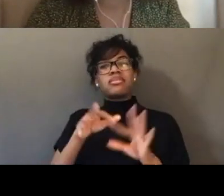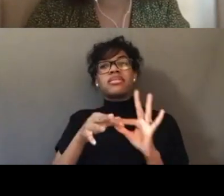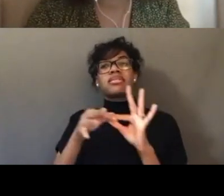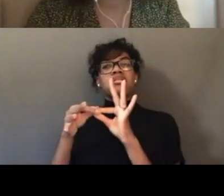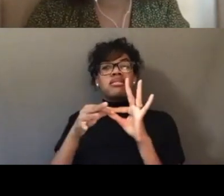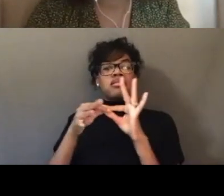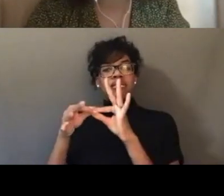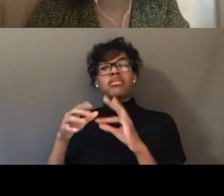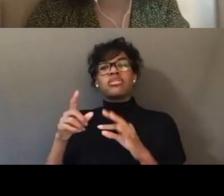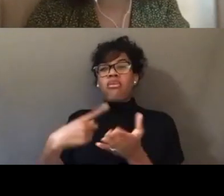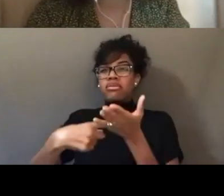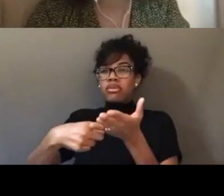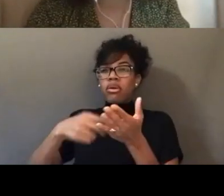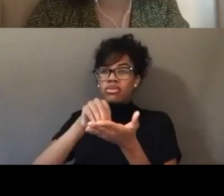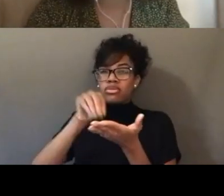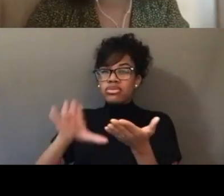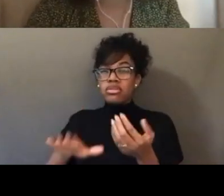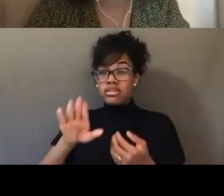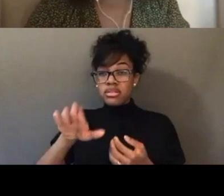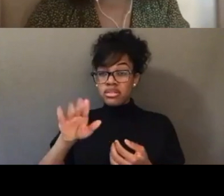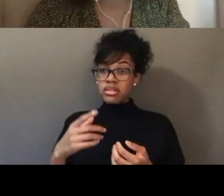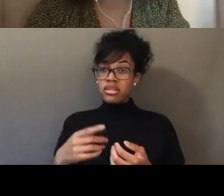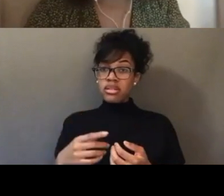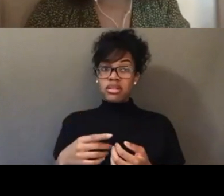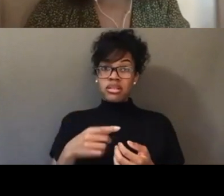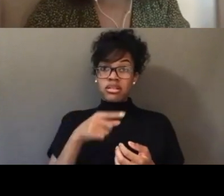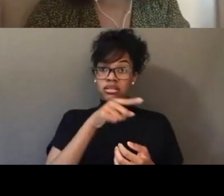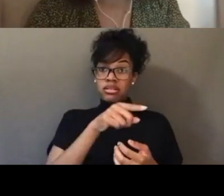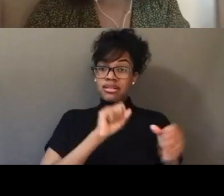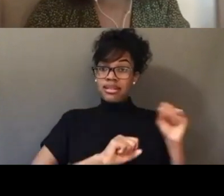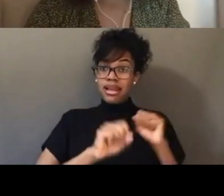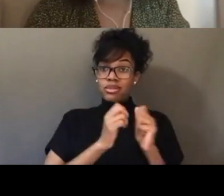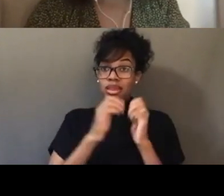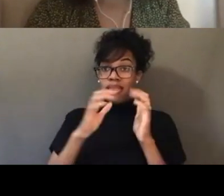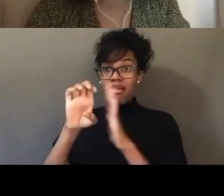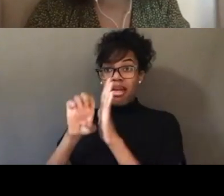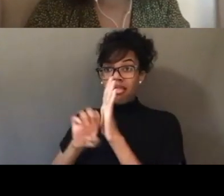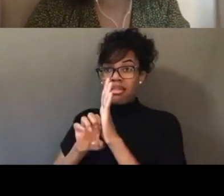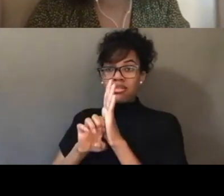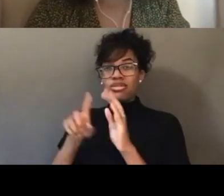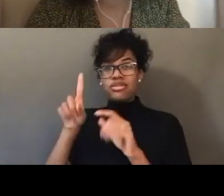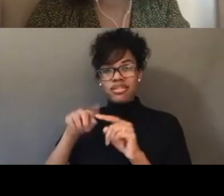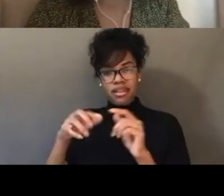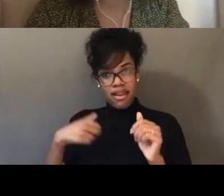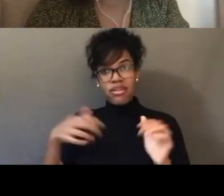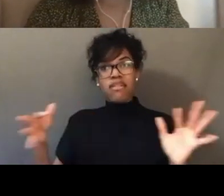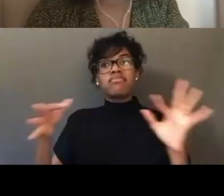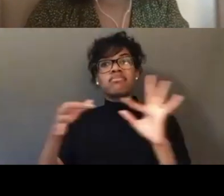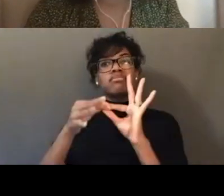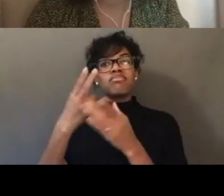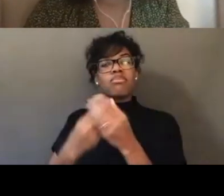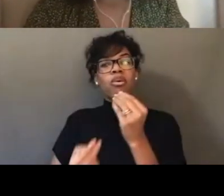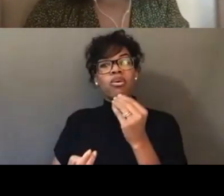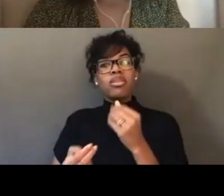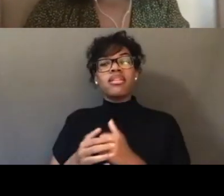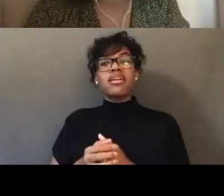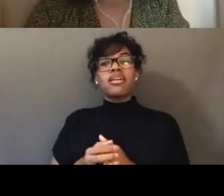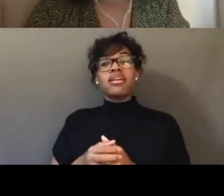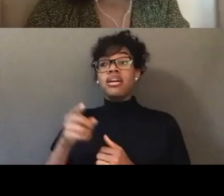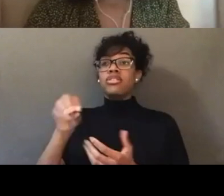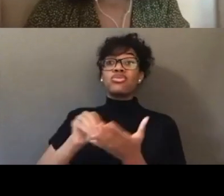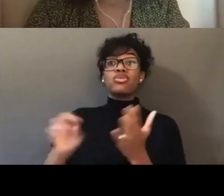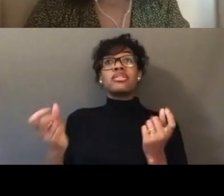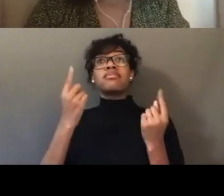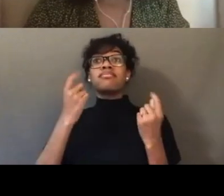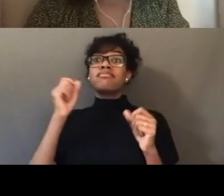students. Is it always clean? No. Are there gonna be moments of silence? Yes, you know, am I kind